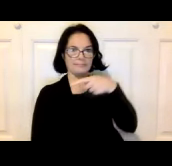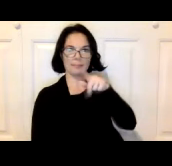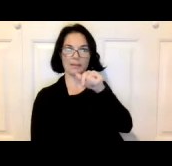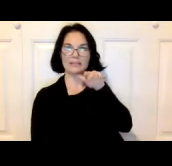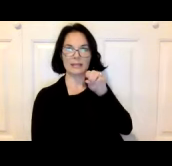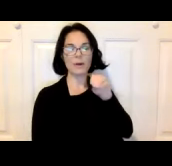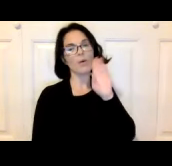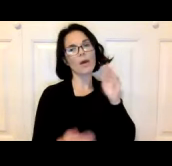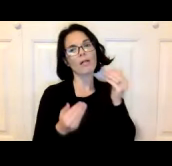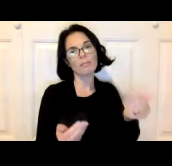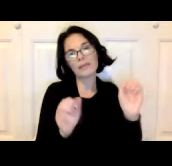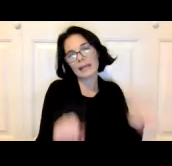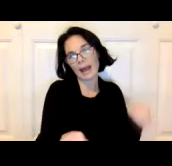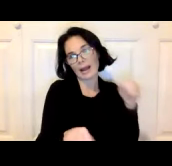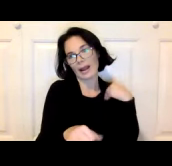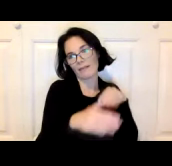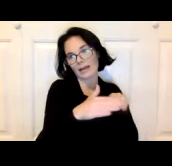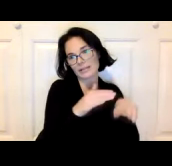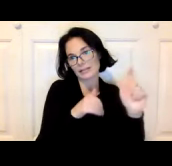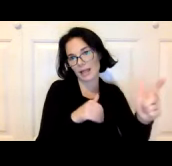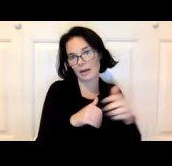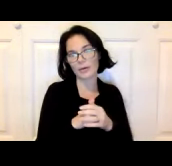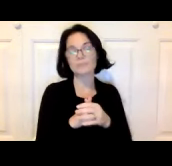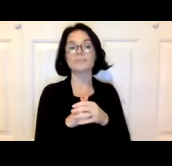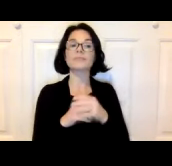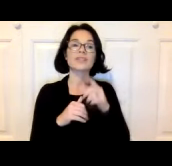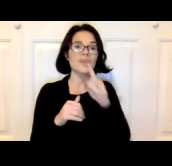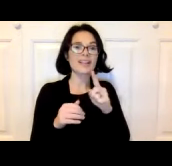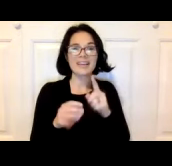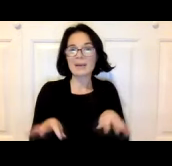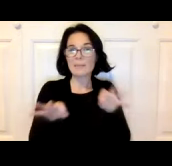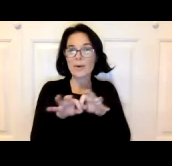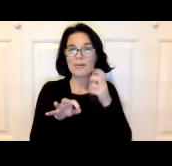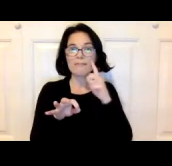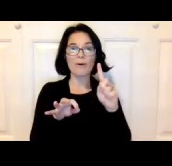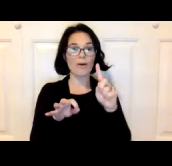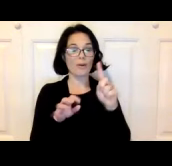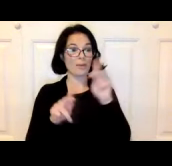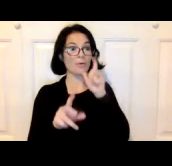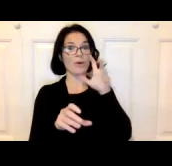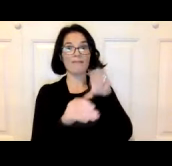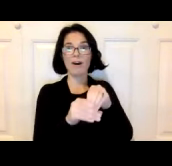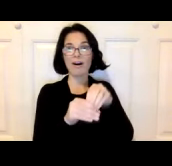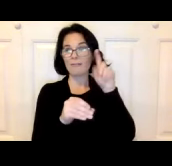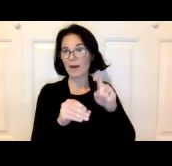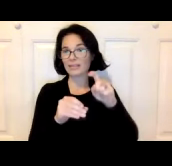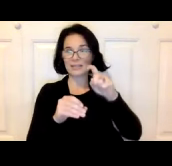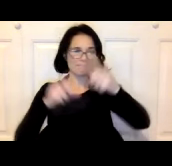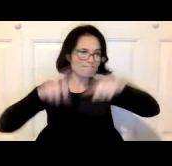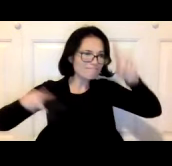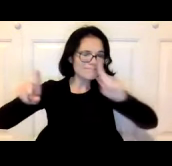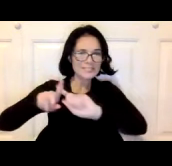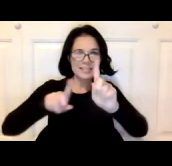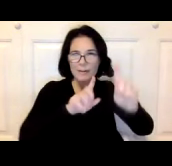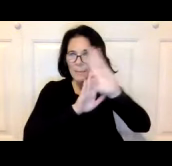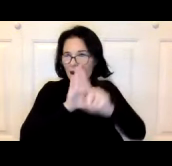that it's important for diverse communities to be involved in these clinical trials because that's the only way that we can ensure that this vaccine is safe for